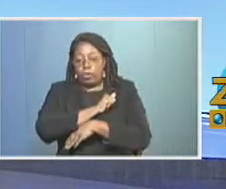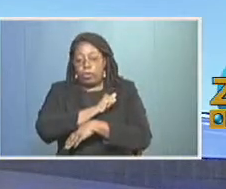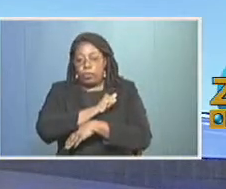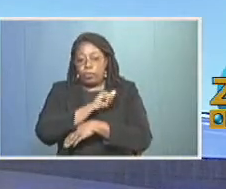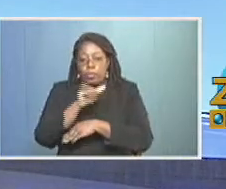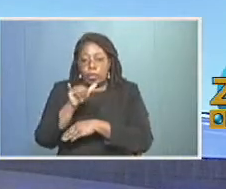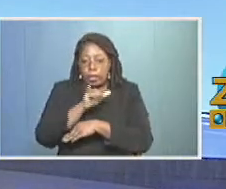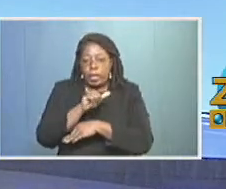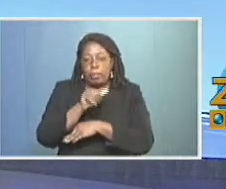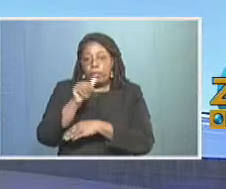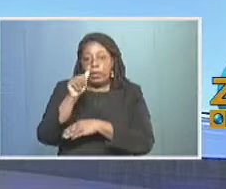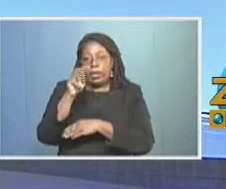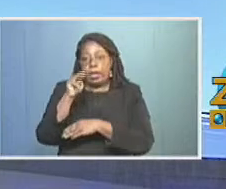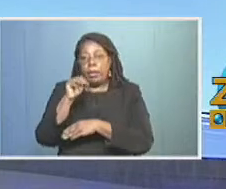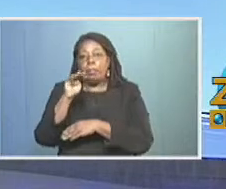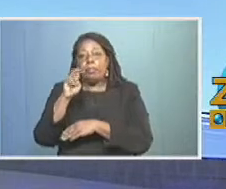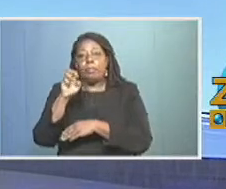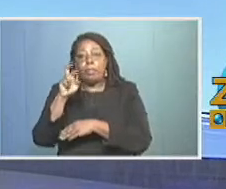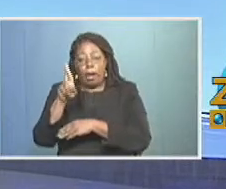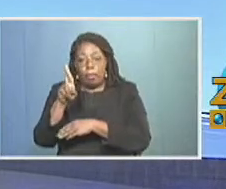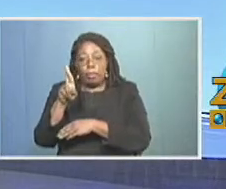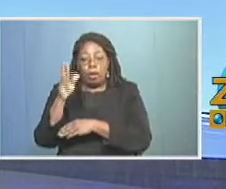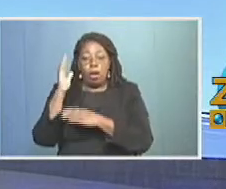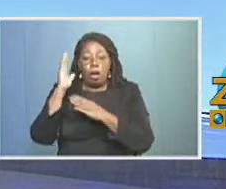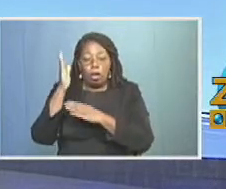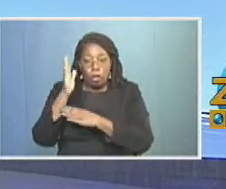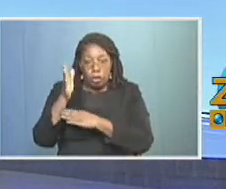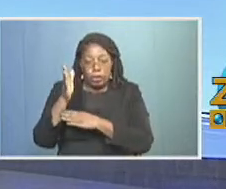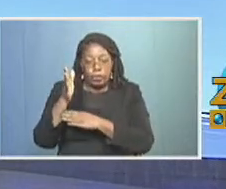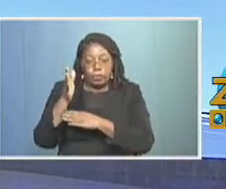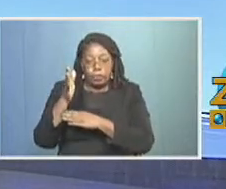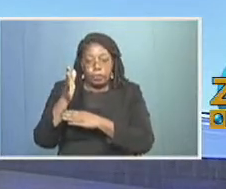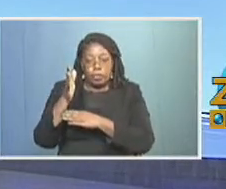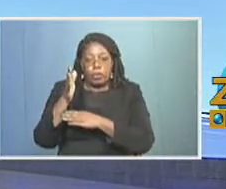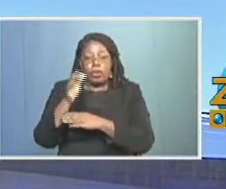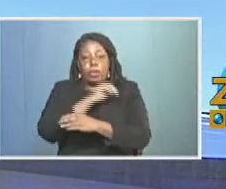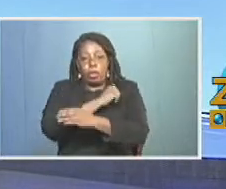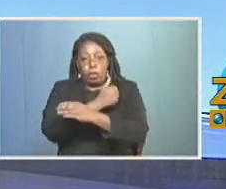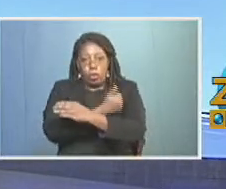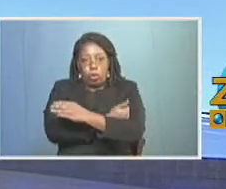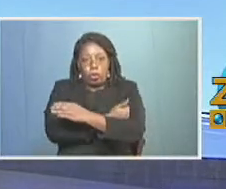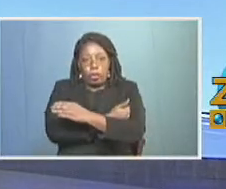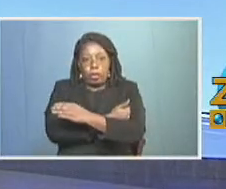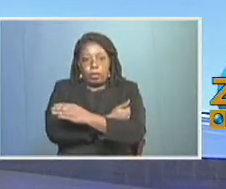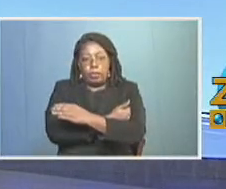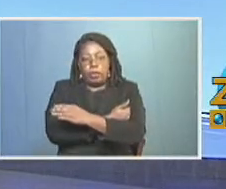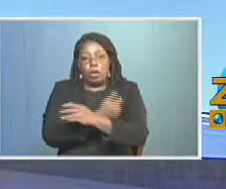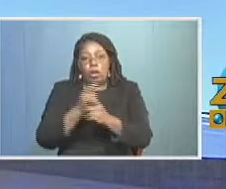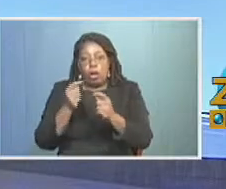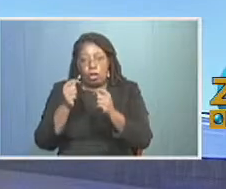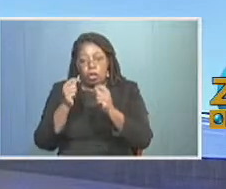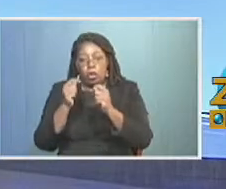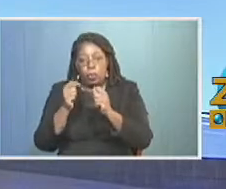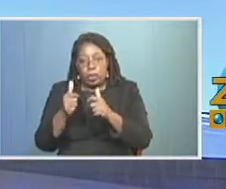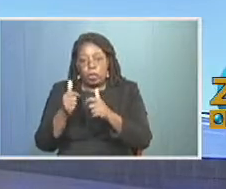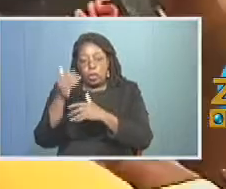Amber Alert in the United States, whereby authorities immediately issue notifications about missing